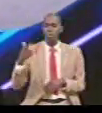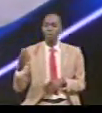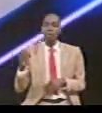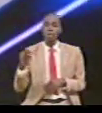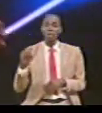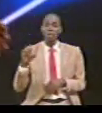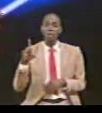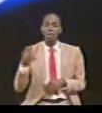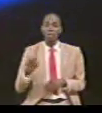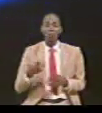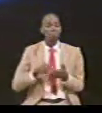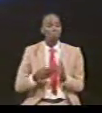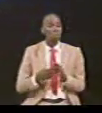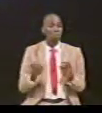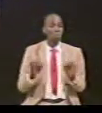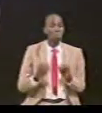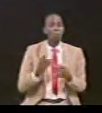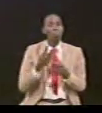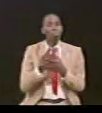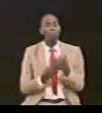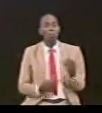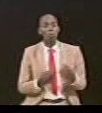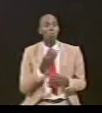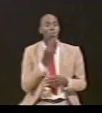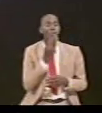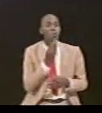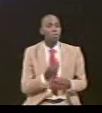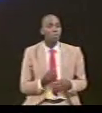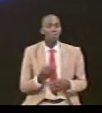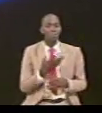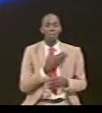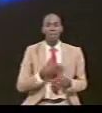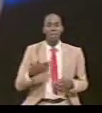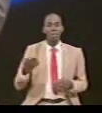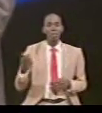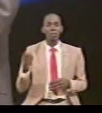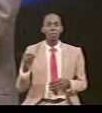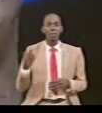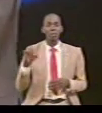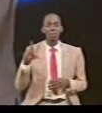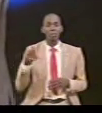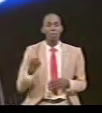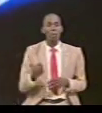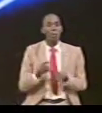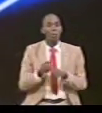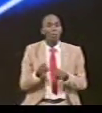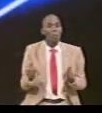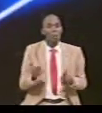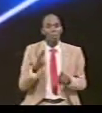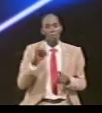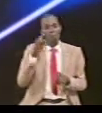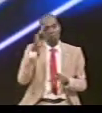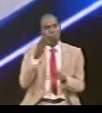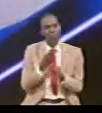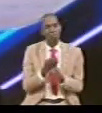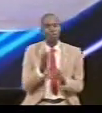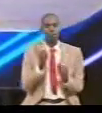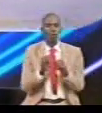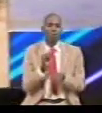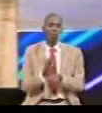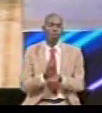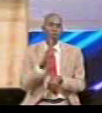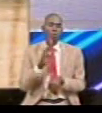Jew or Gentile, the faith that walketh by love. 1 Peter chapter